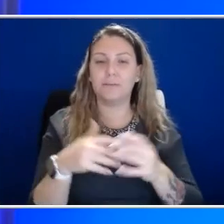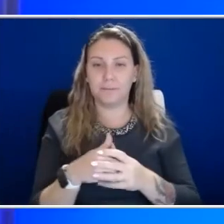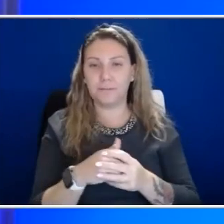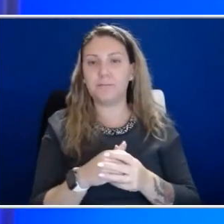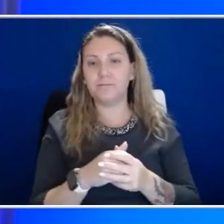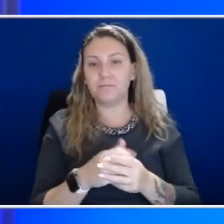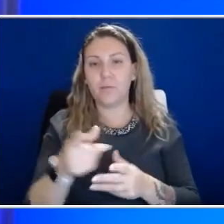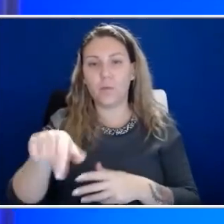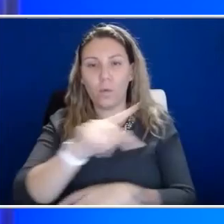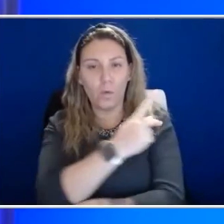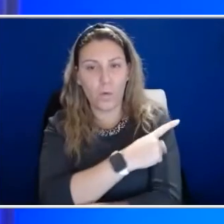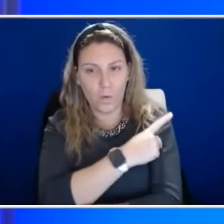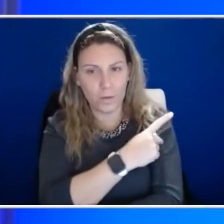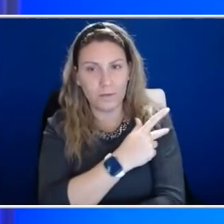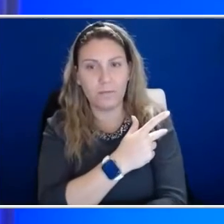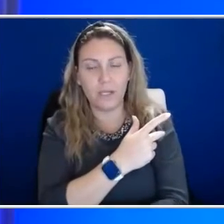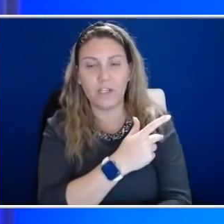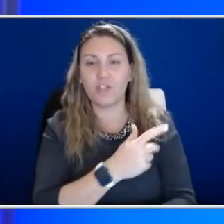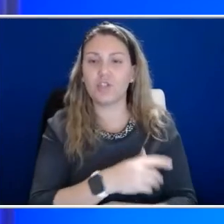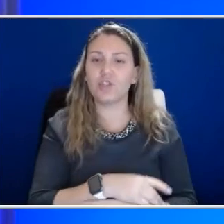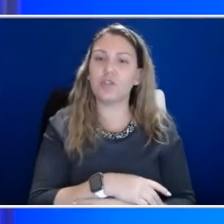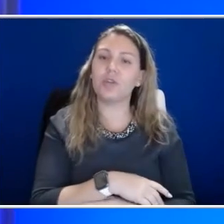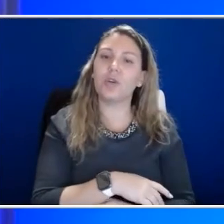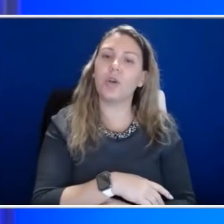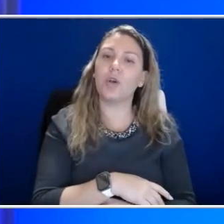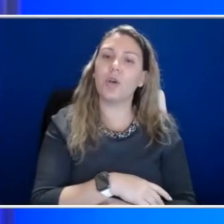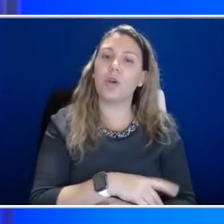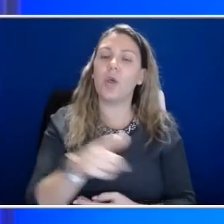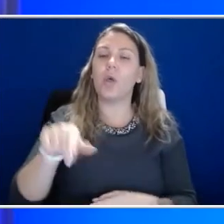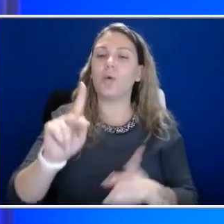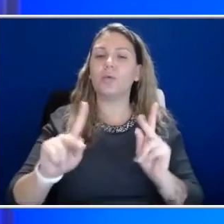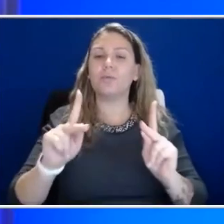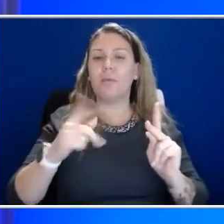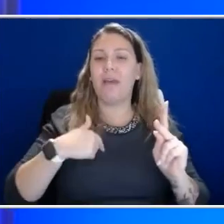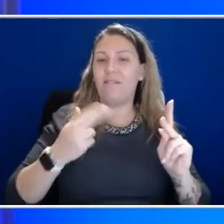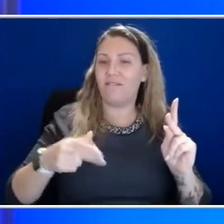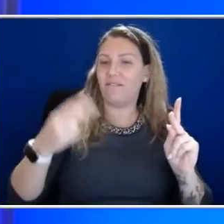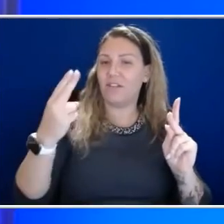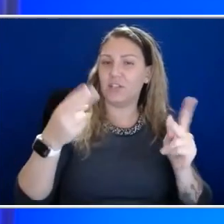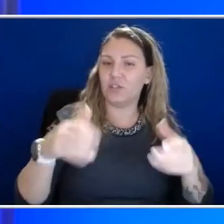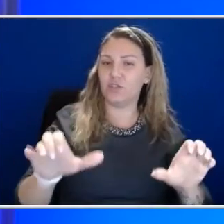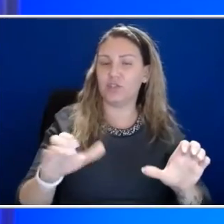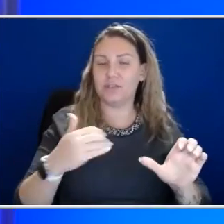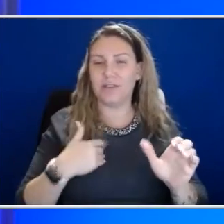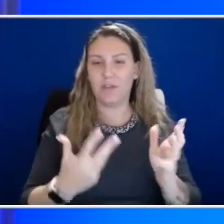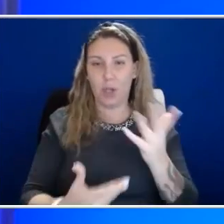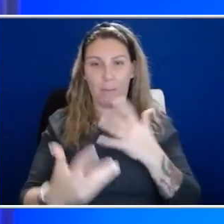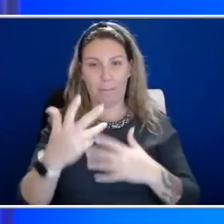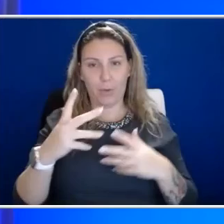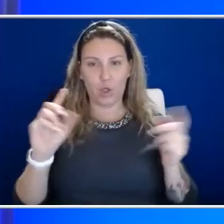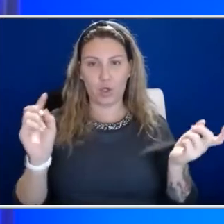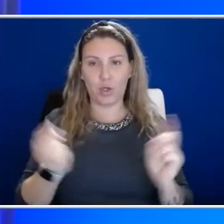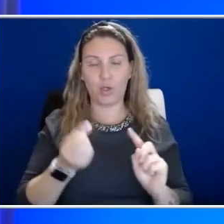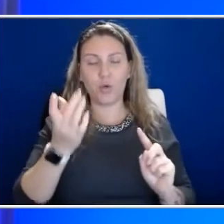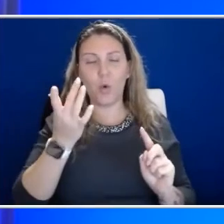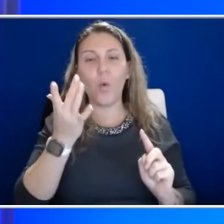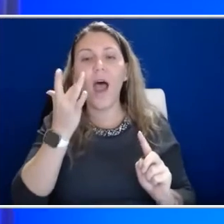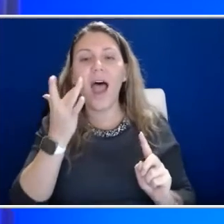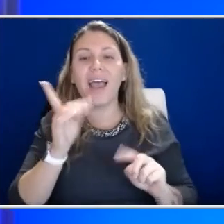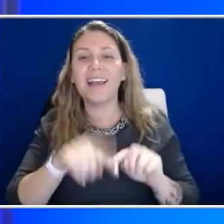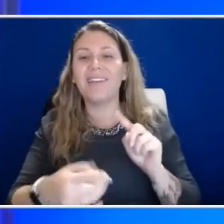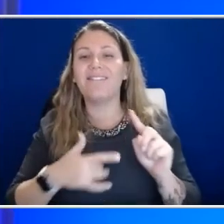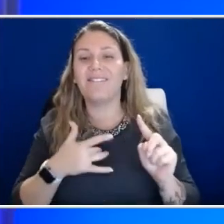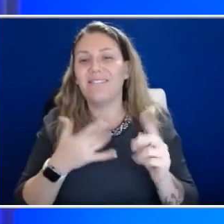patients or those people have a higher chance of having burn injury because of loss of sensation or altered